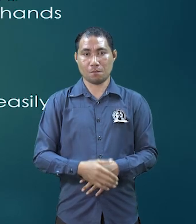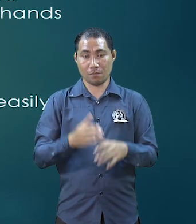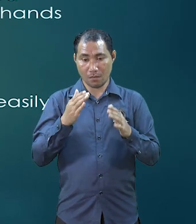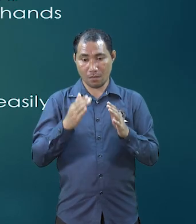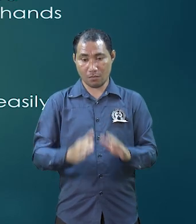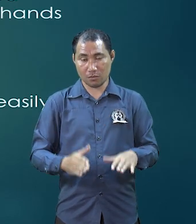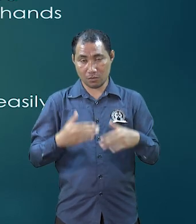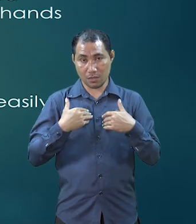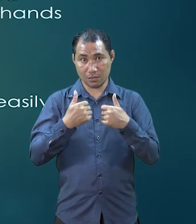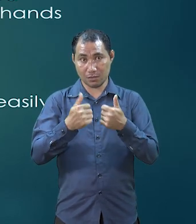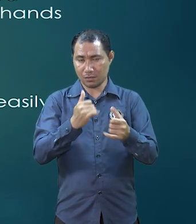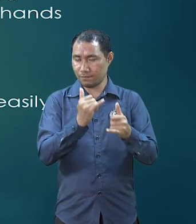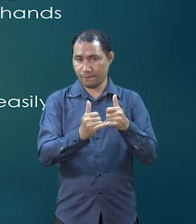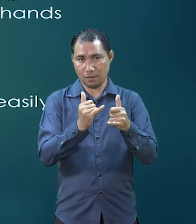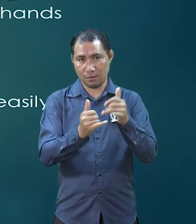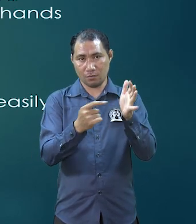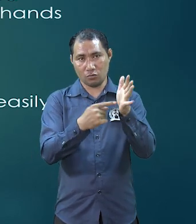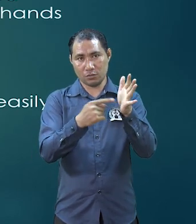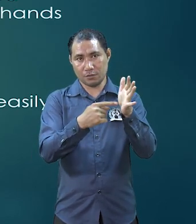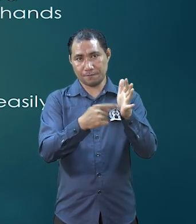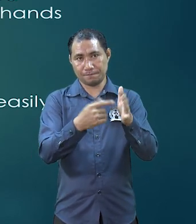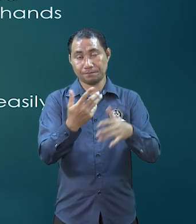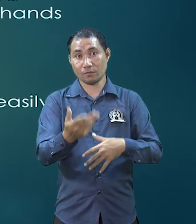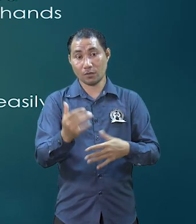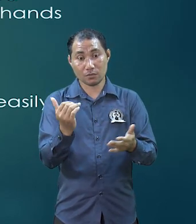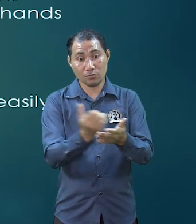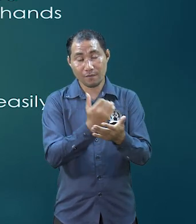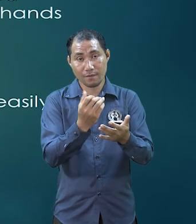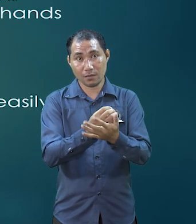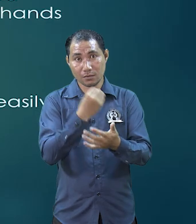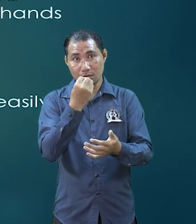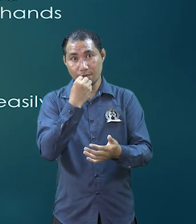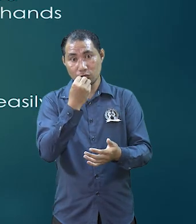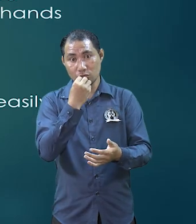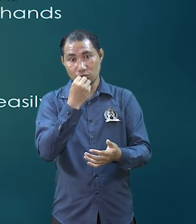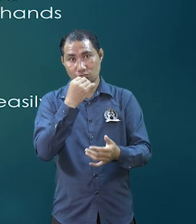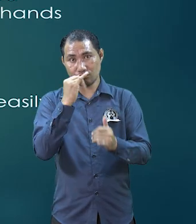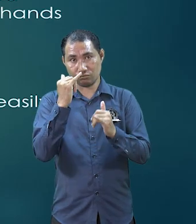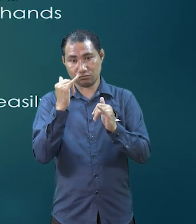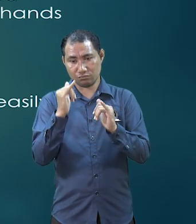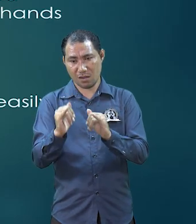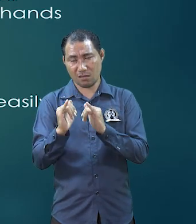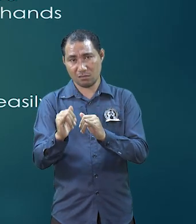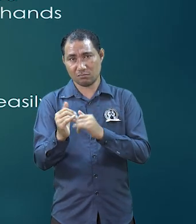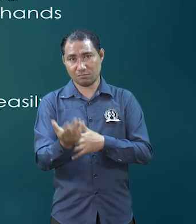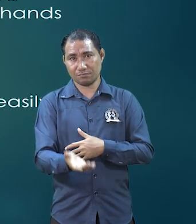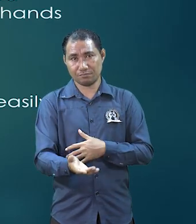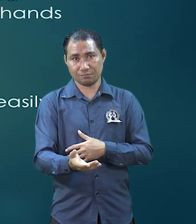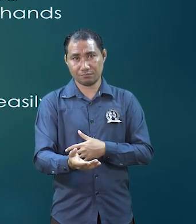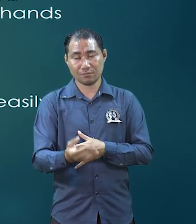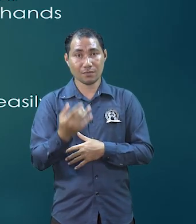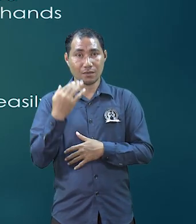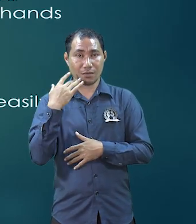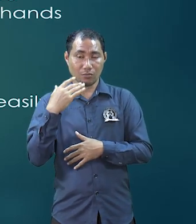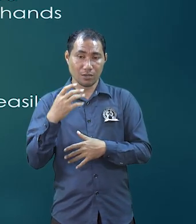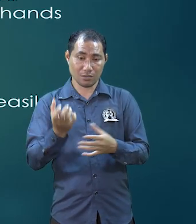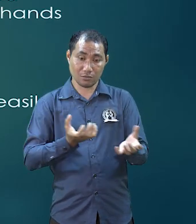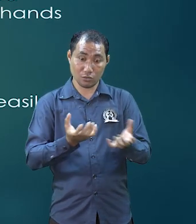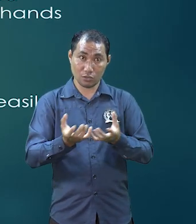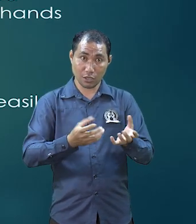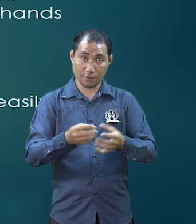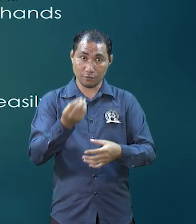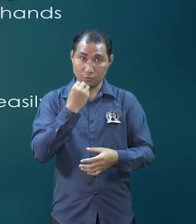Personal hygiene is important to prevent food poisoning. When handling